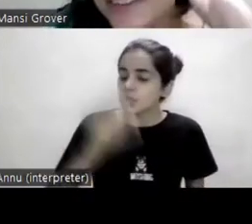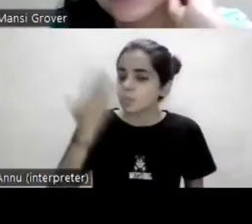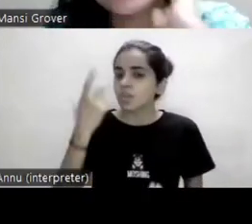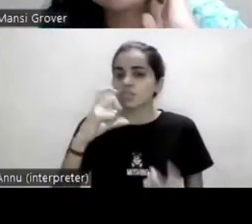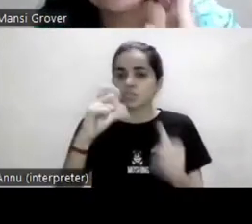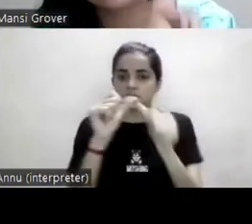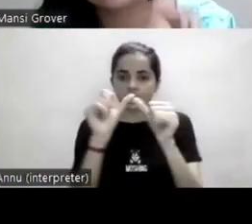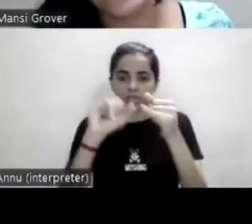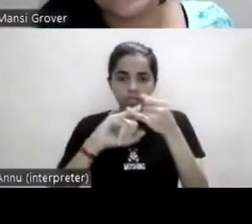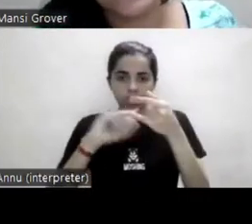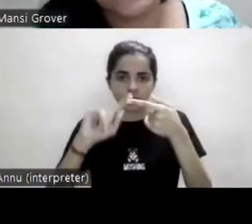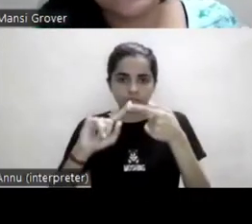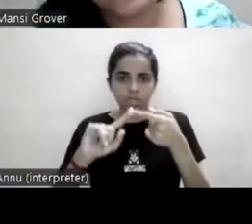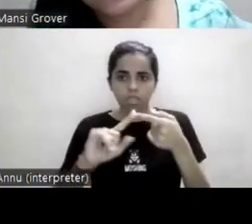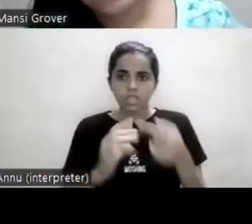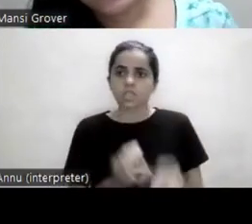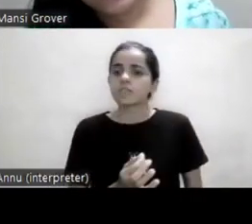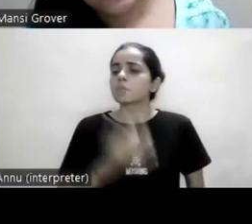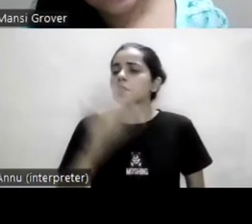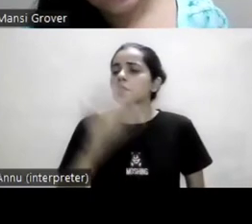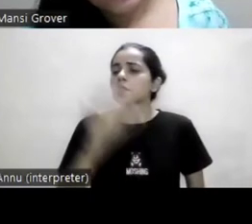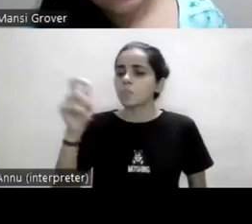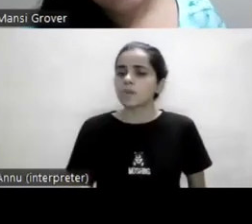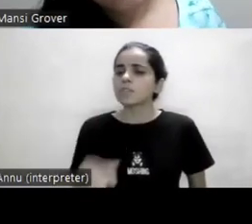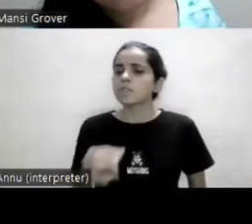right? Ye special hai.